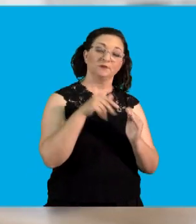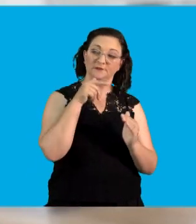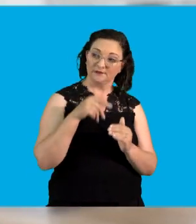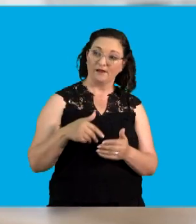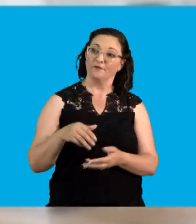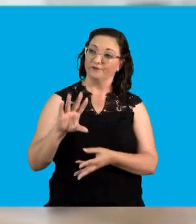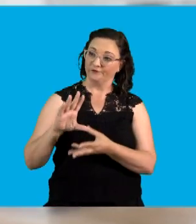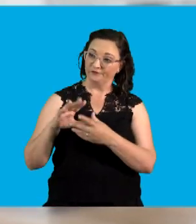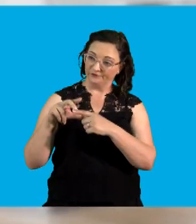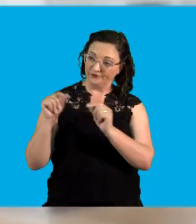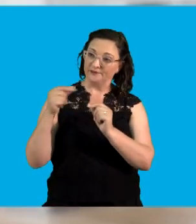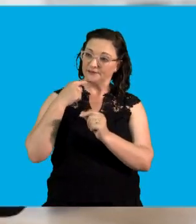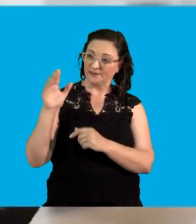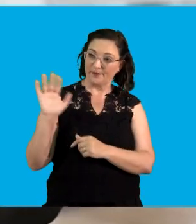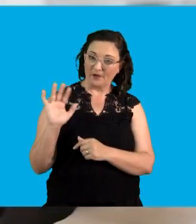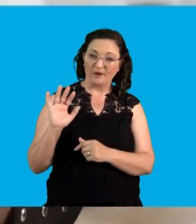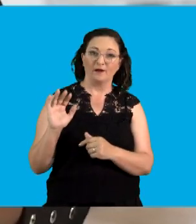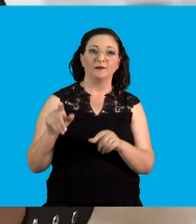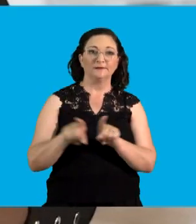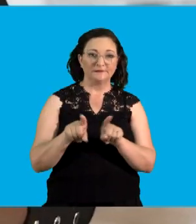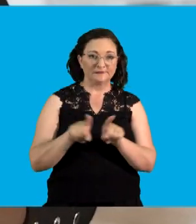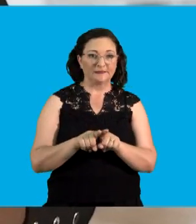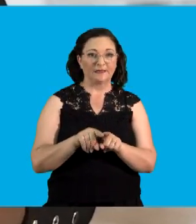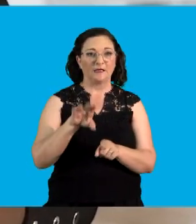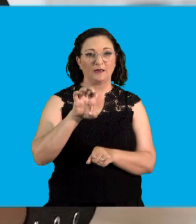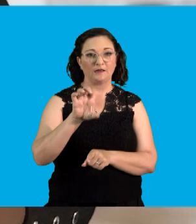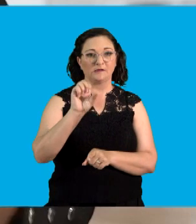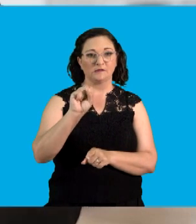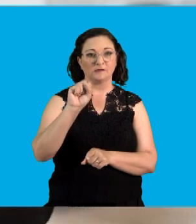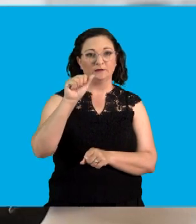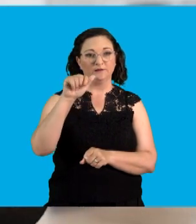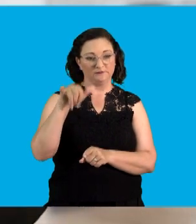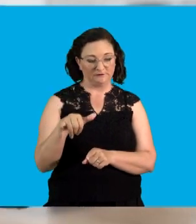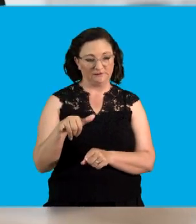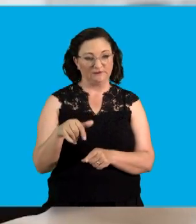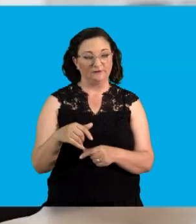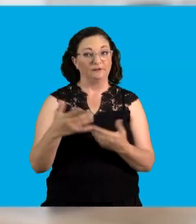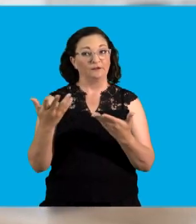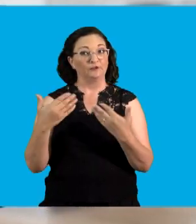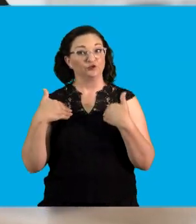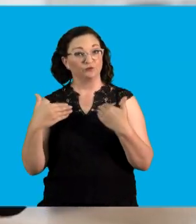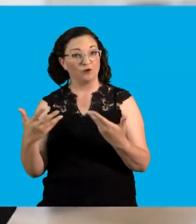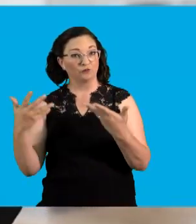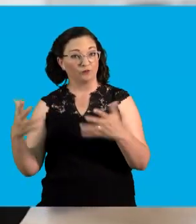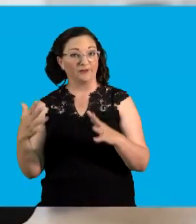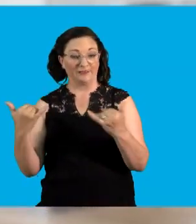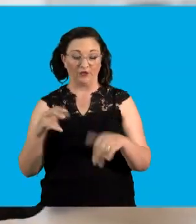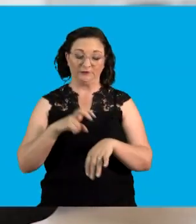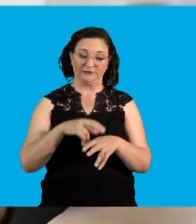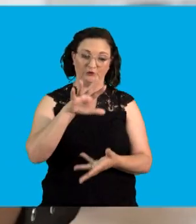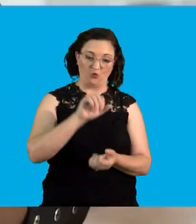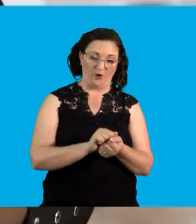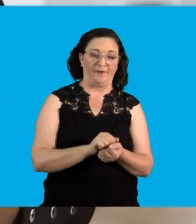to conclude and tell them goodbye. So same applies with your essay. You do the same. You've introduced, therefore you need to now wrap it up